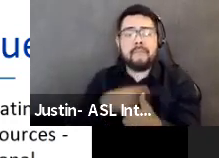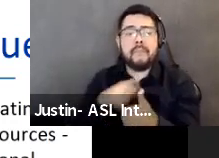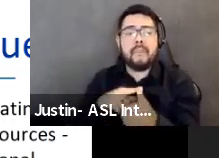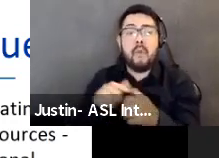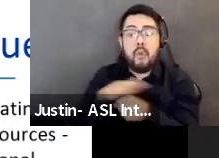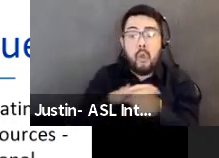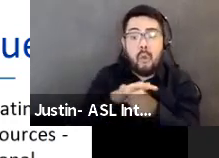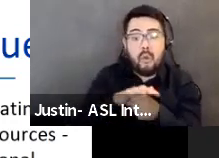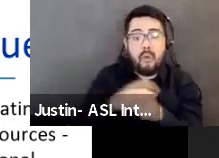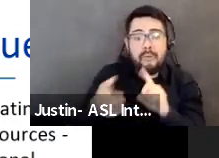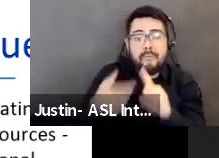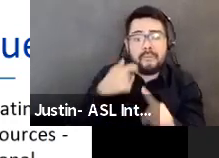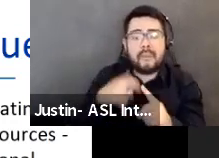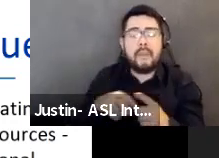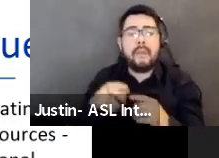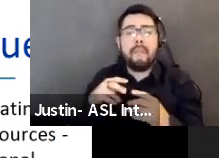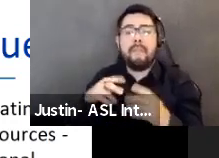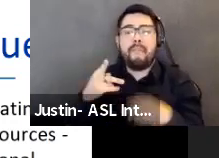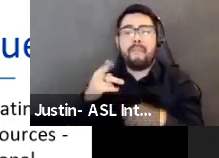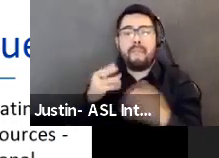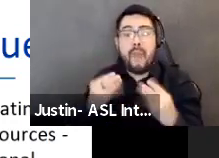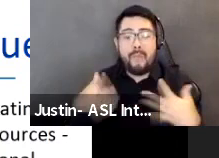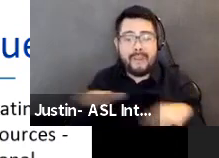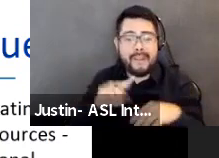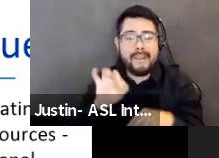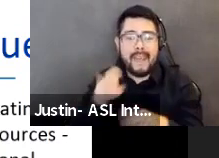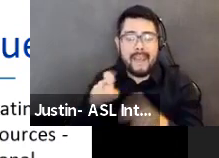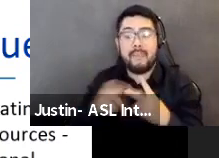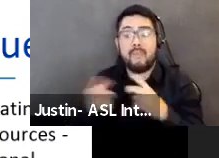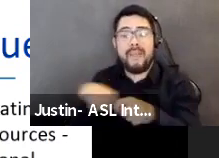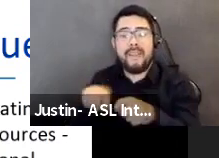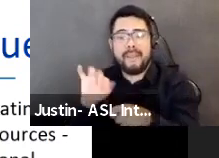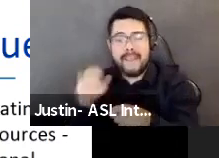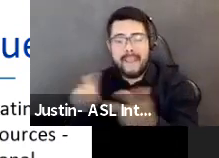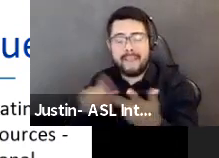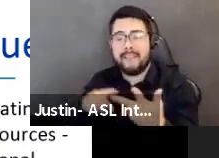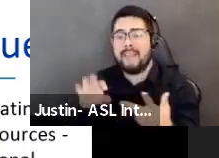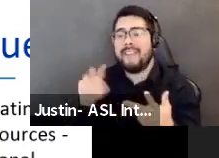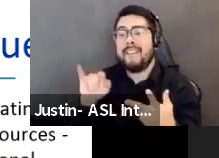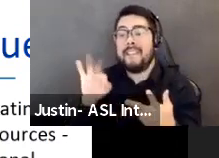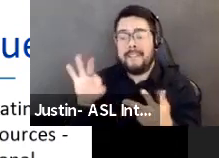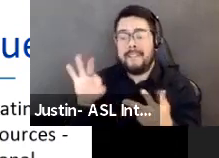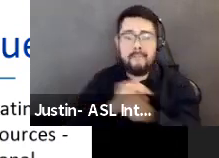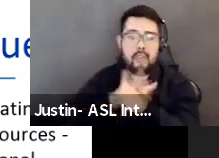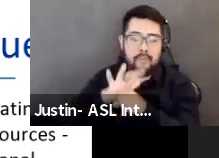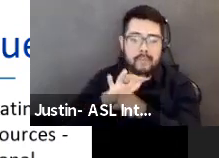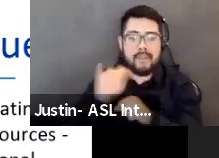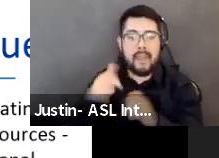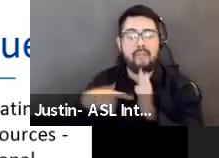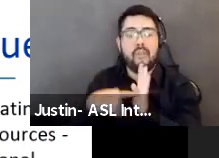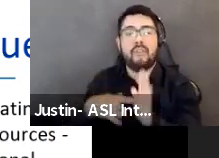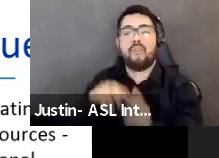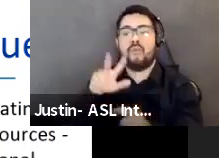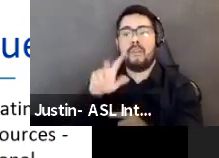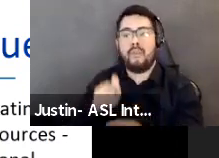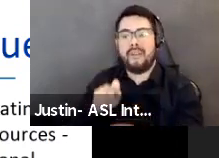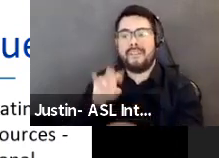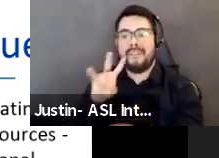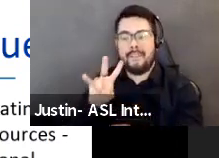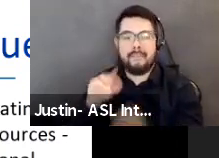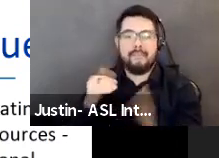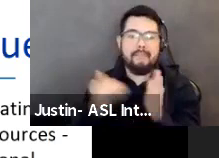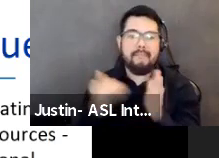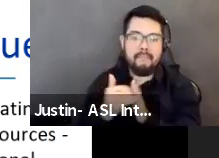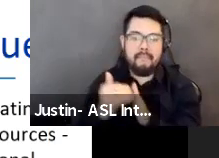sources including property tax personal property replacement tax and tiff surplus represent 3.7 billion dollars of the operating